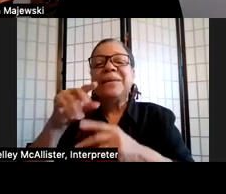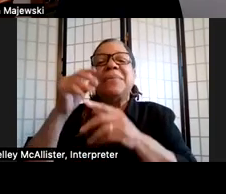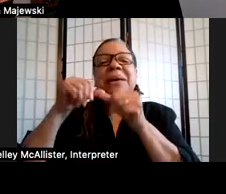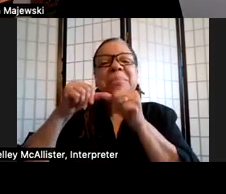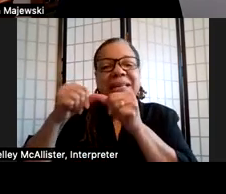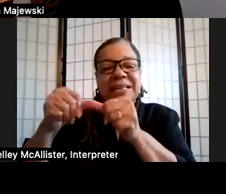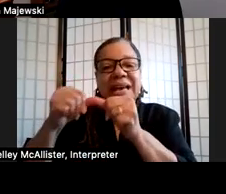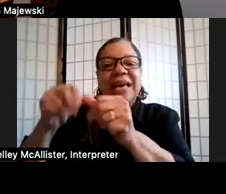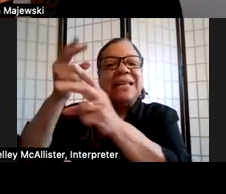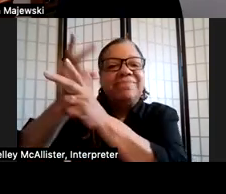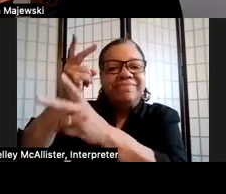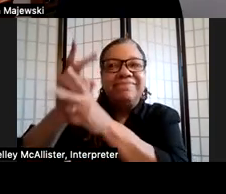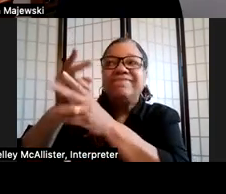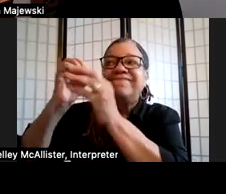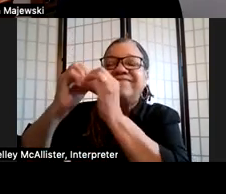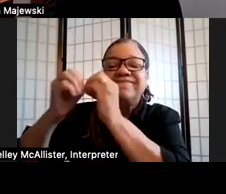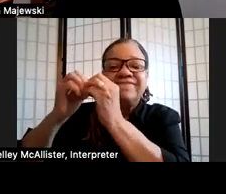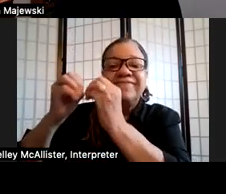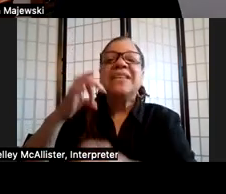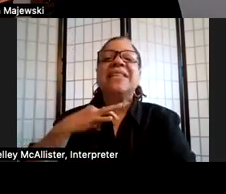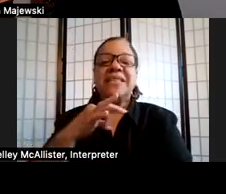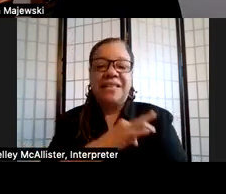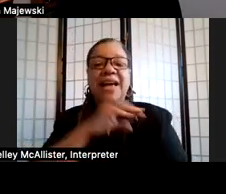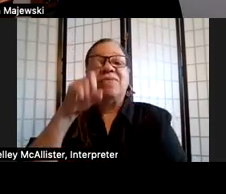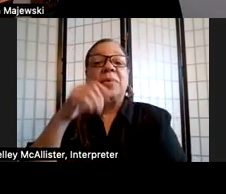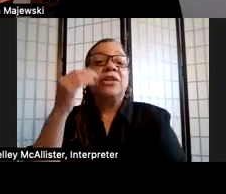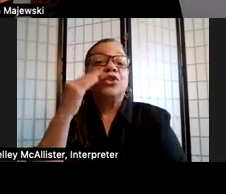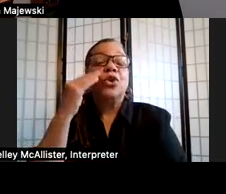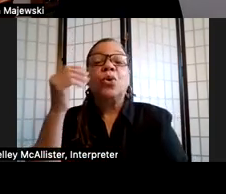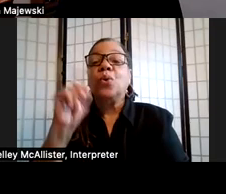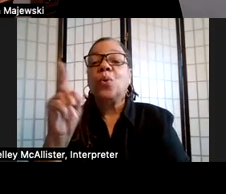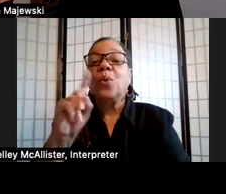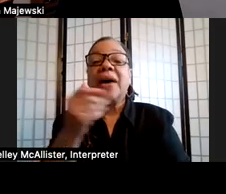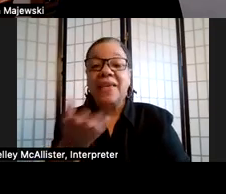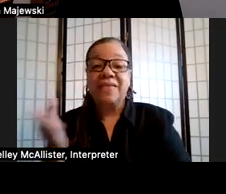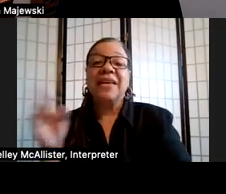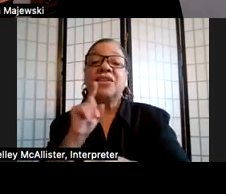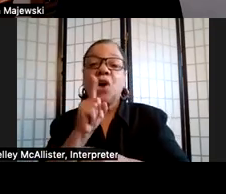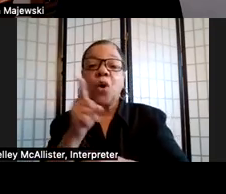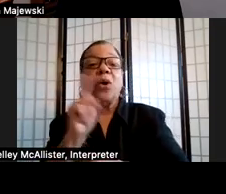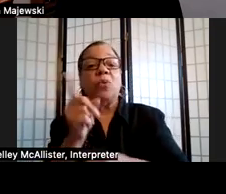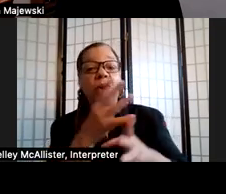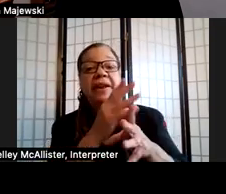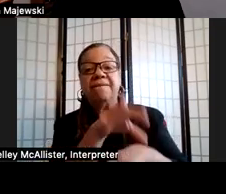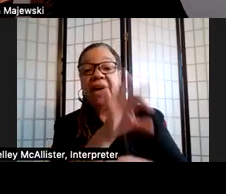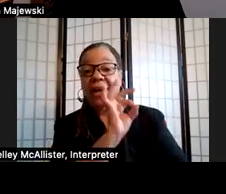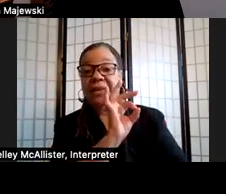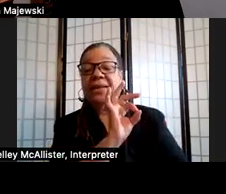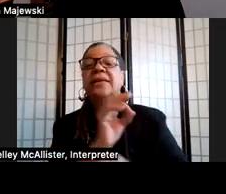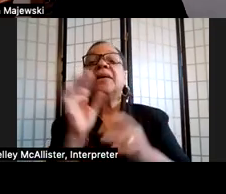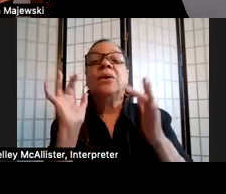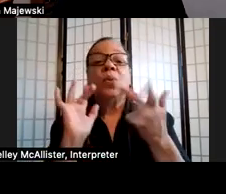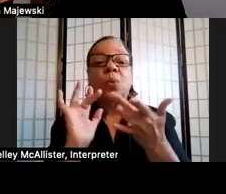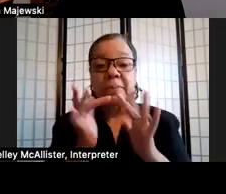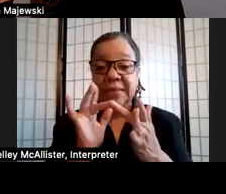and charged. Staff have to know where things are and have to know where they can get them. Websites